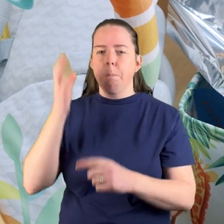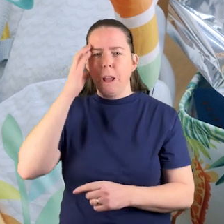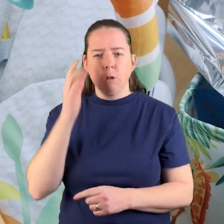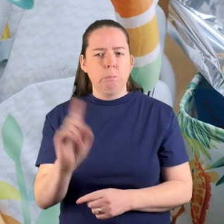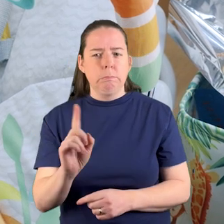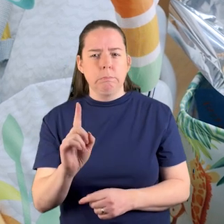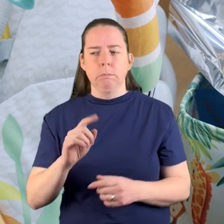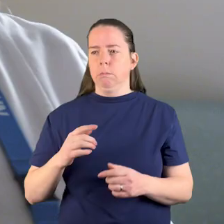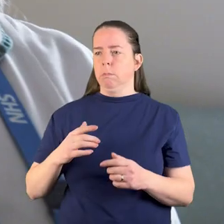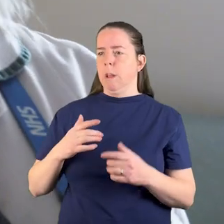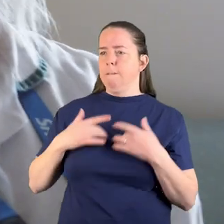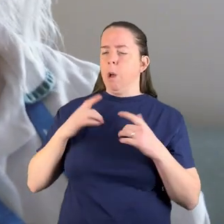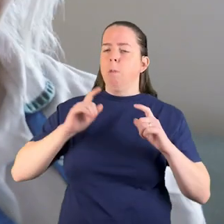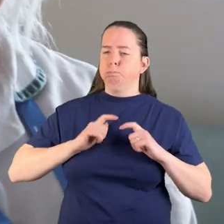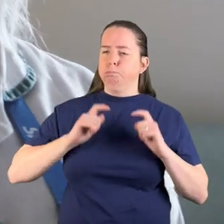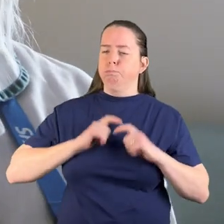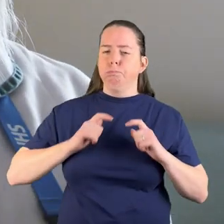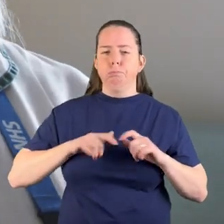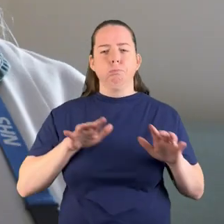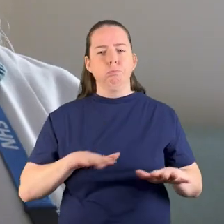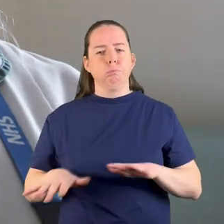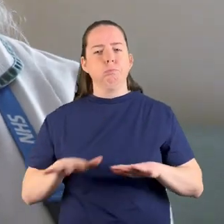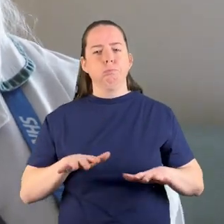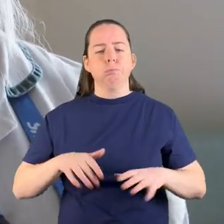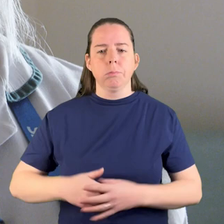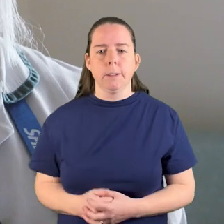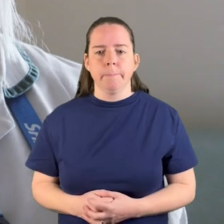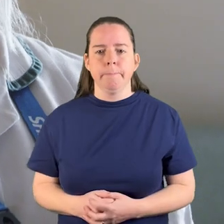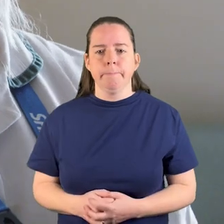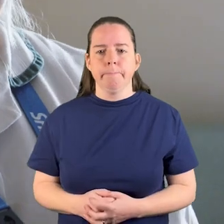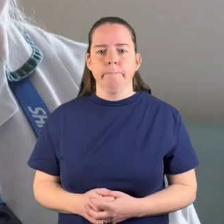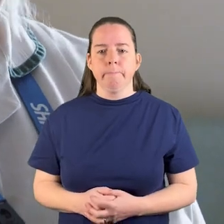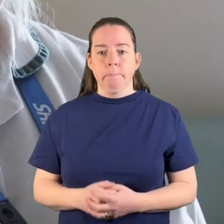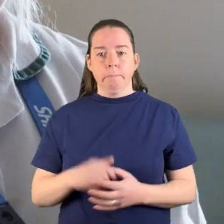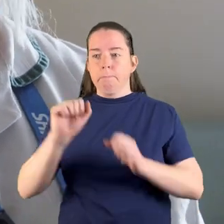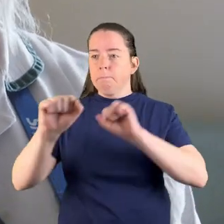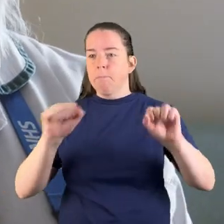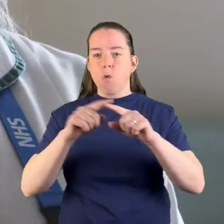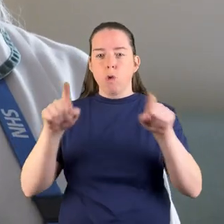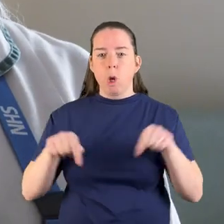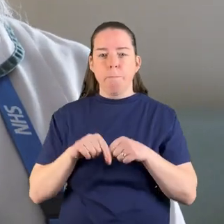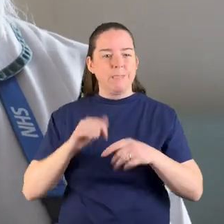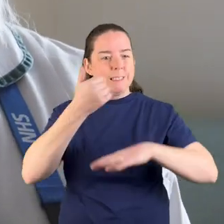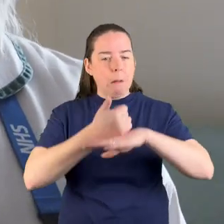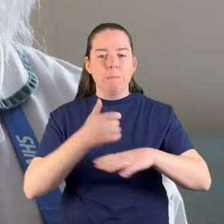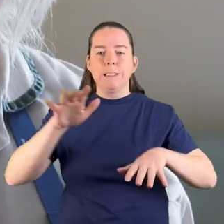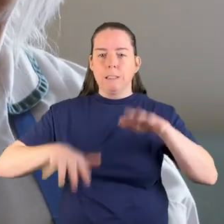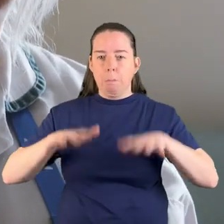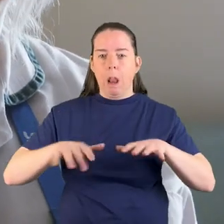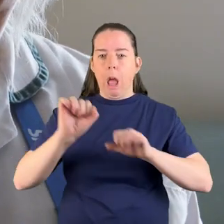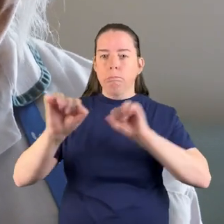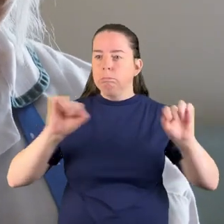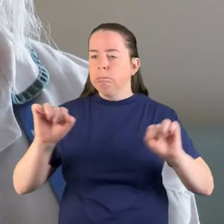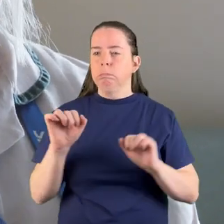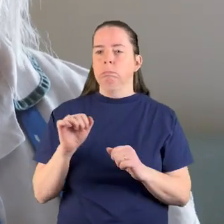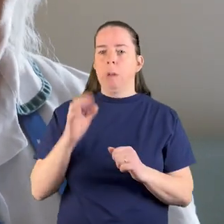the bedroom is to make mum feel as comfortable as possible while she's here. So every room is set up very similar. They all have